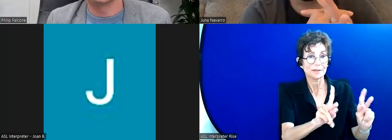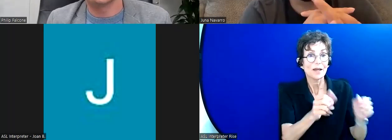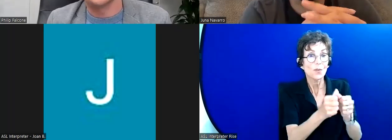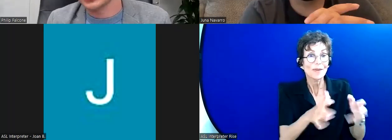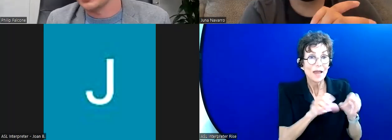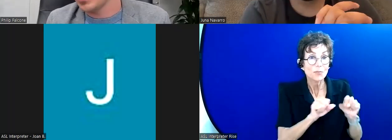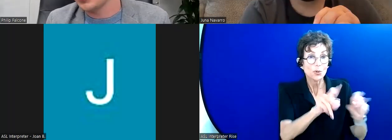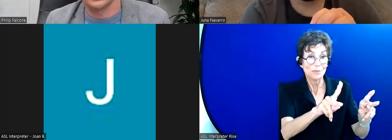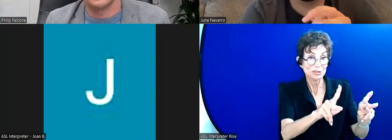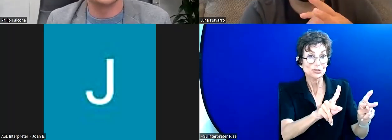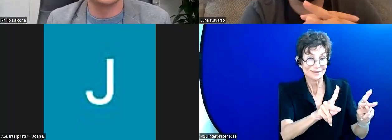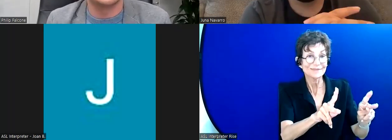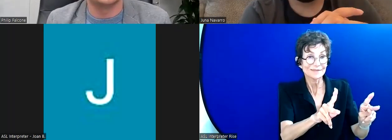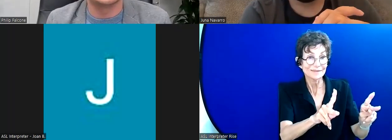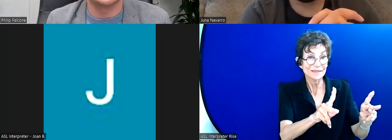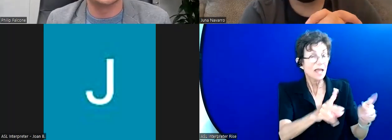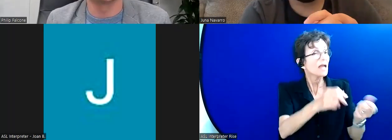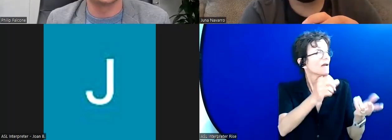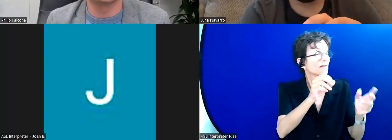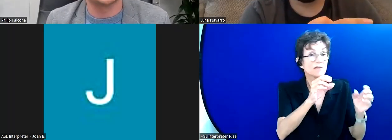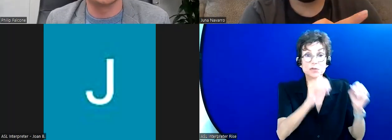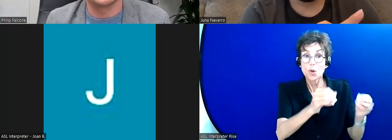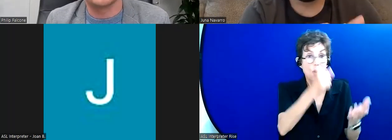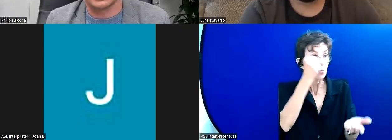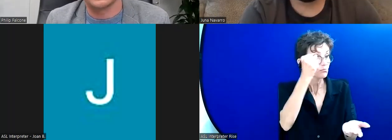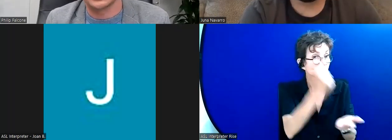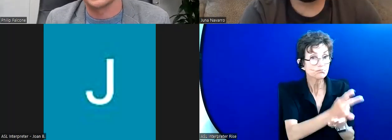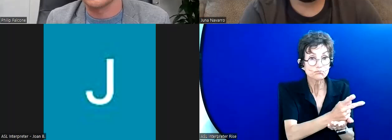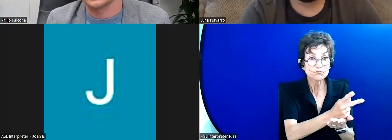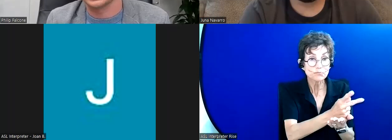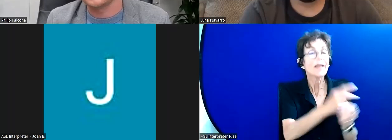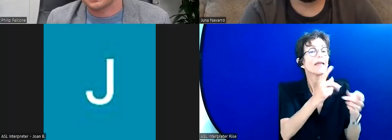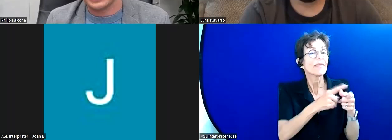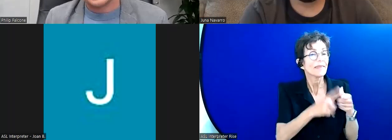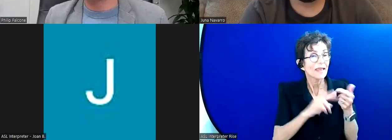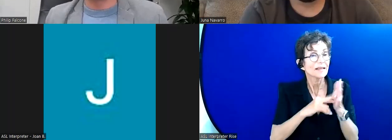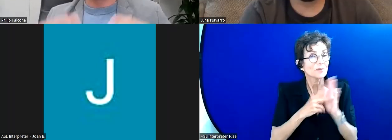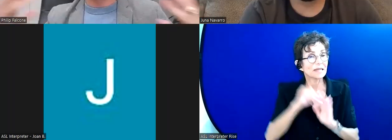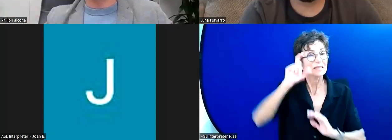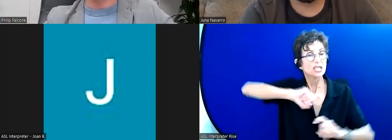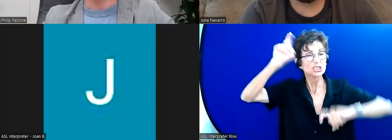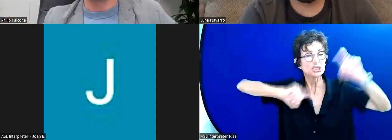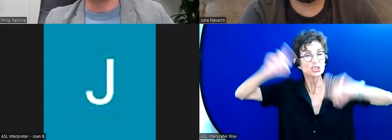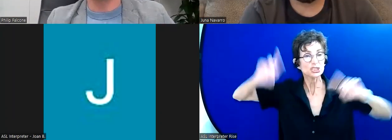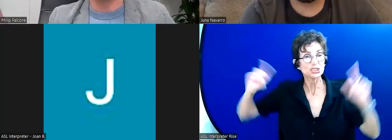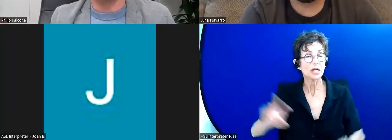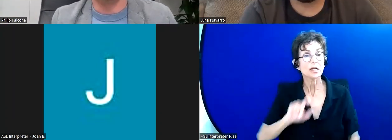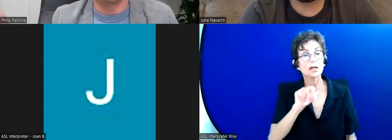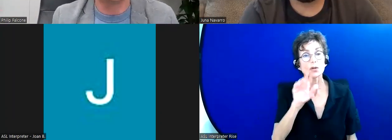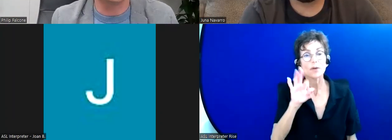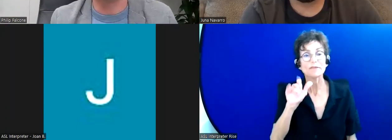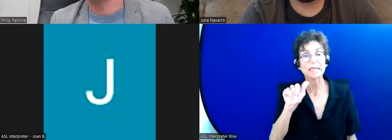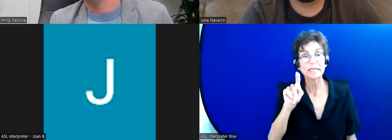so without permission of a property owner, it's considered graffiti from the government definition. And so when we see that there's areas